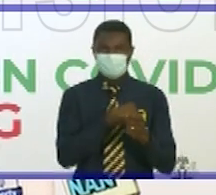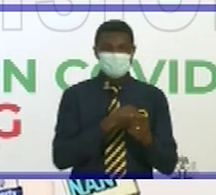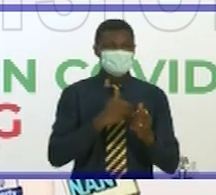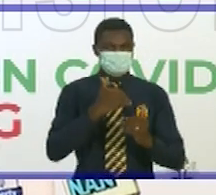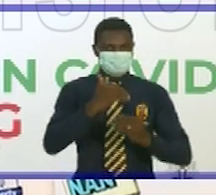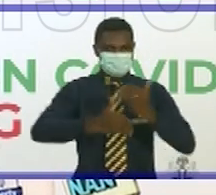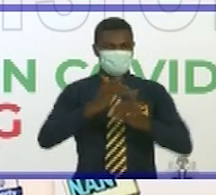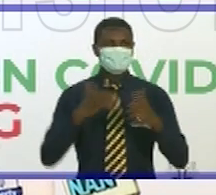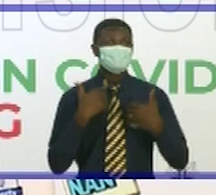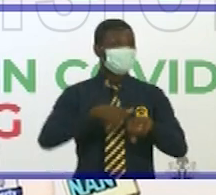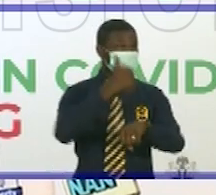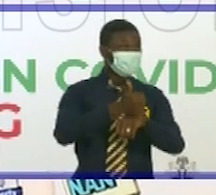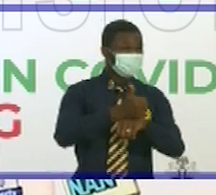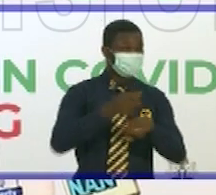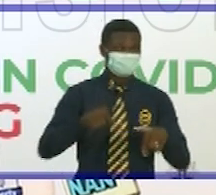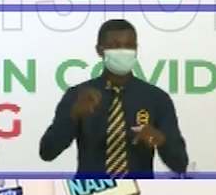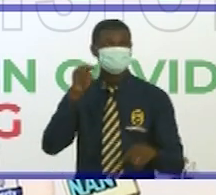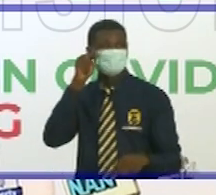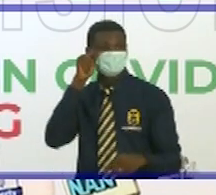a country and as a government,